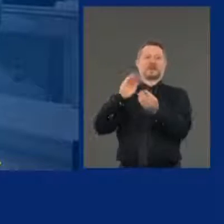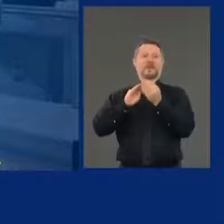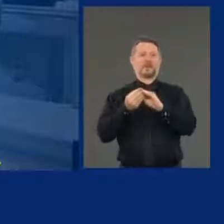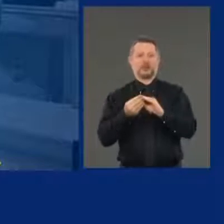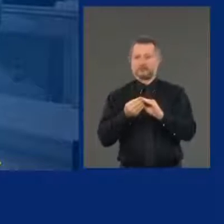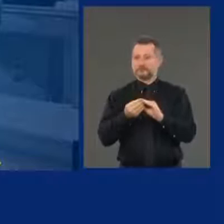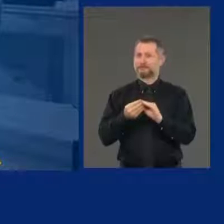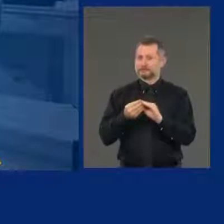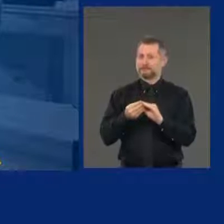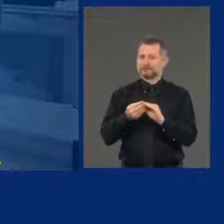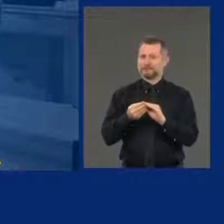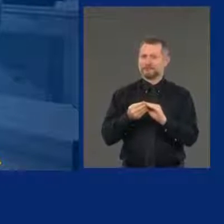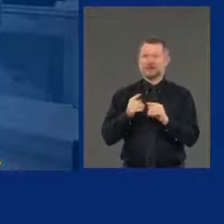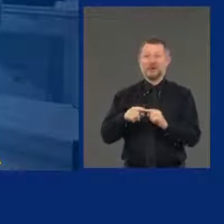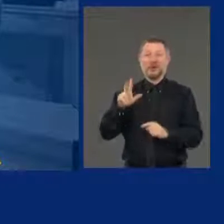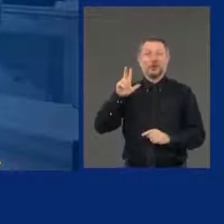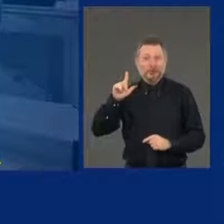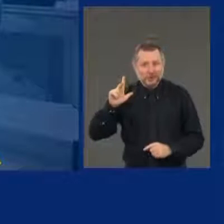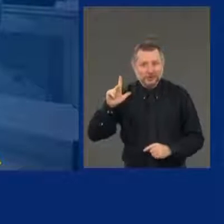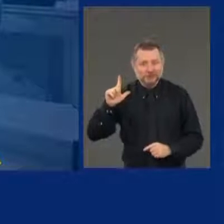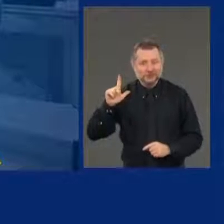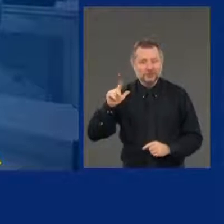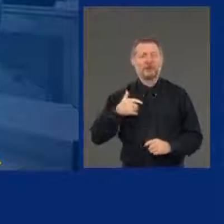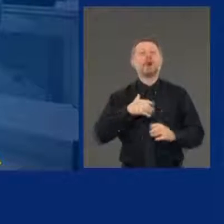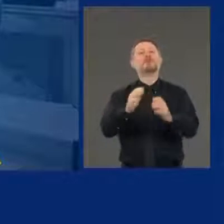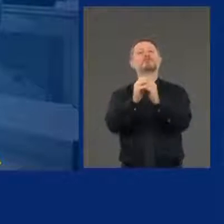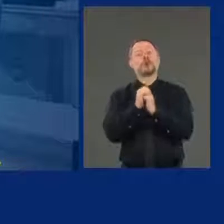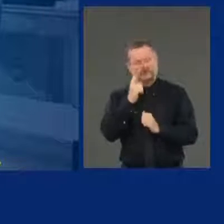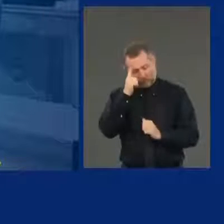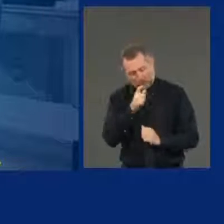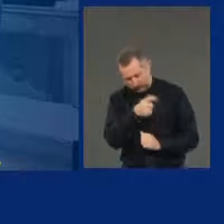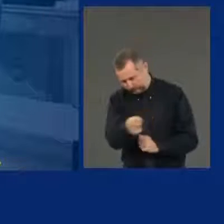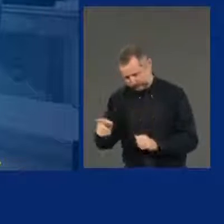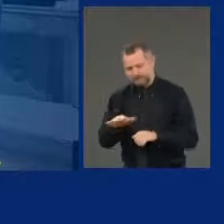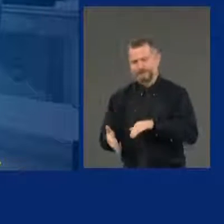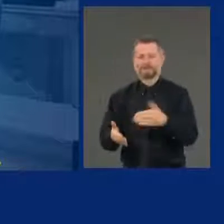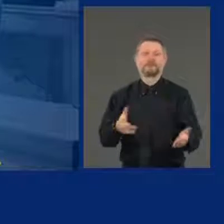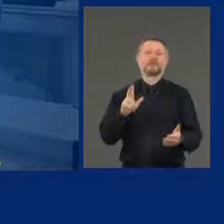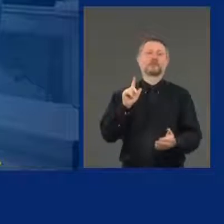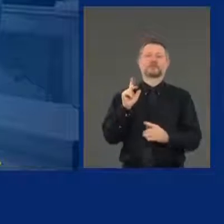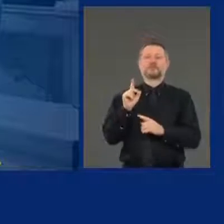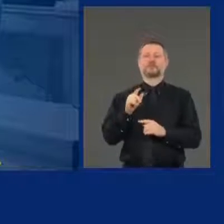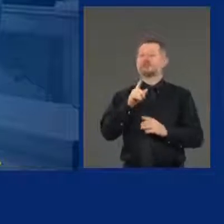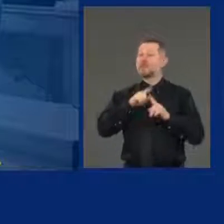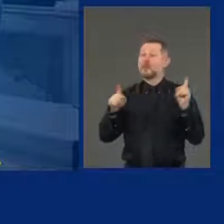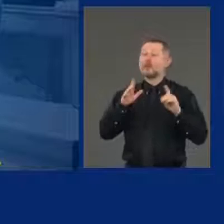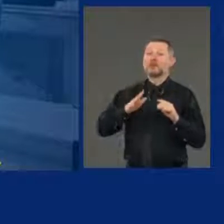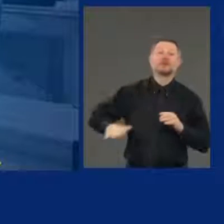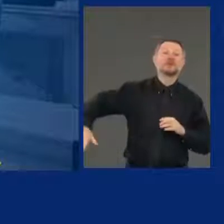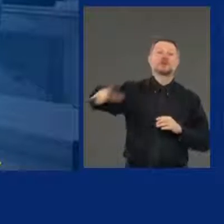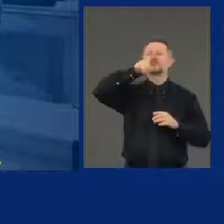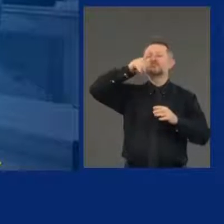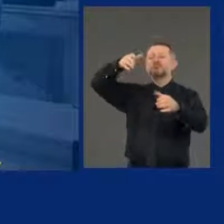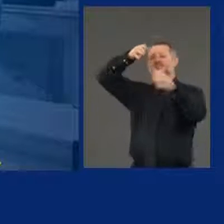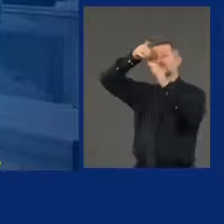The 23 are in our thoughts and prayers. But as the health experts tell me, when the number gets this